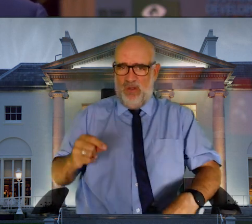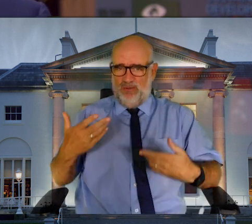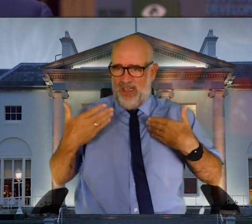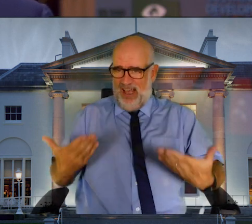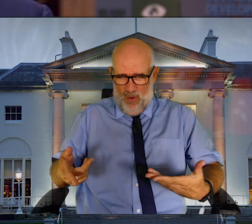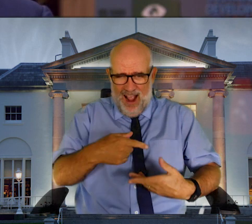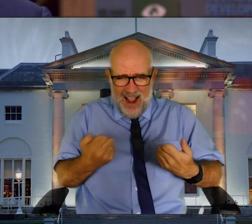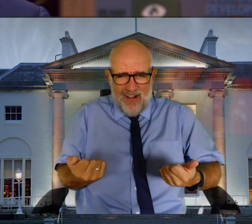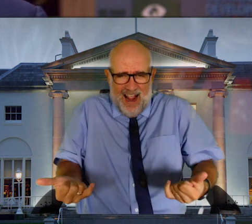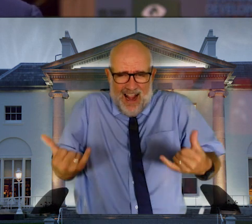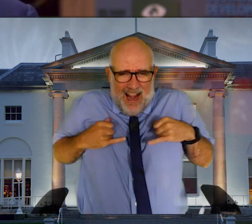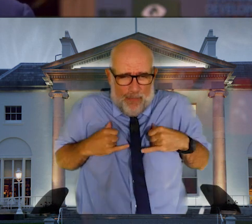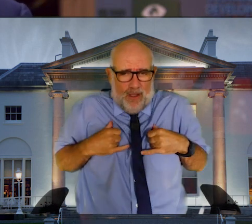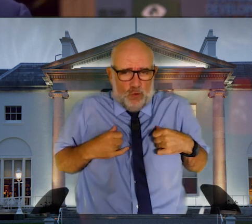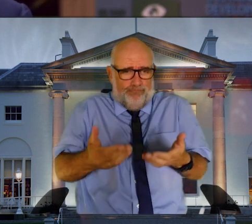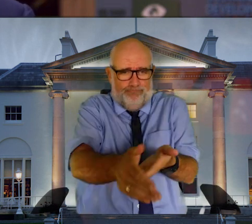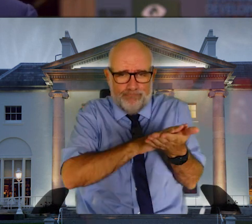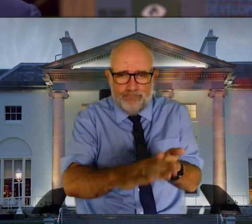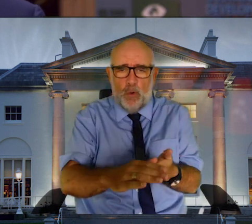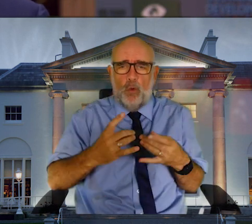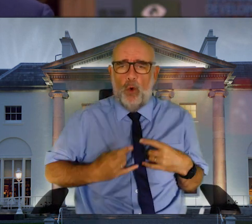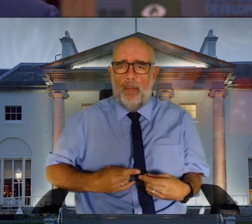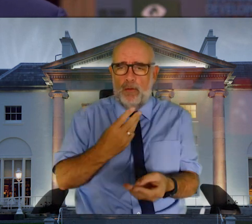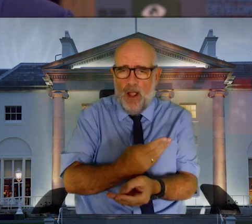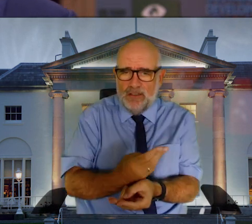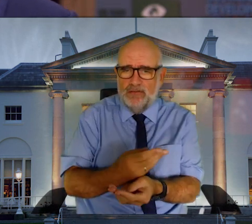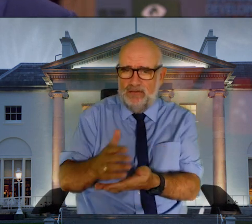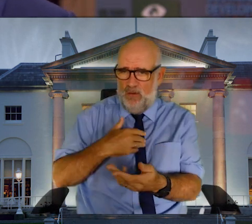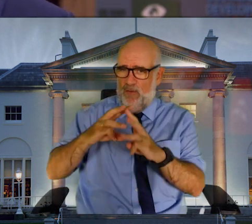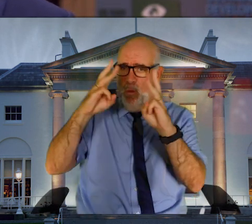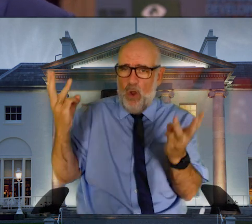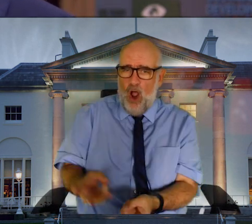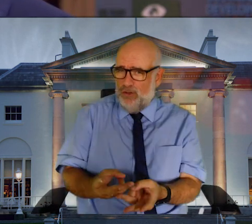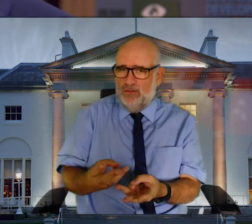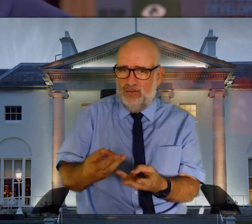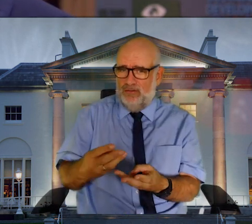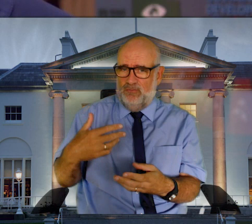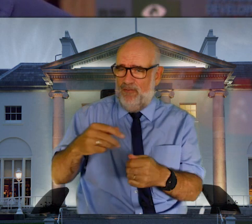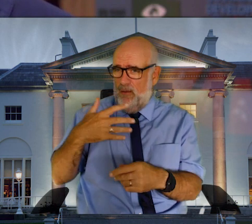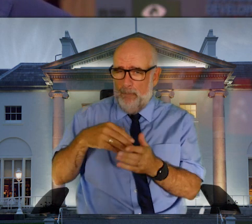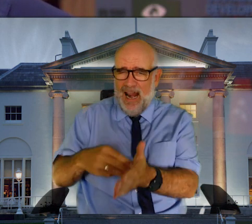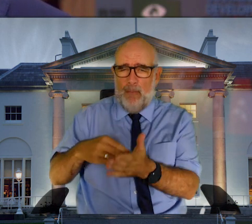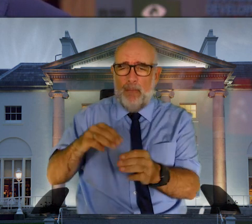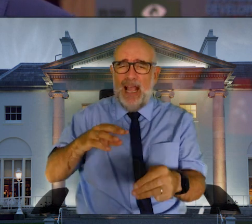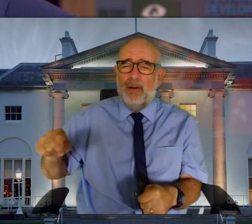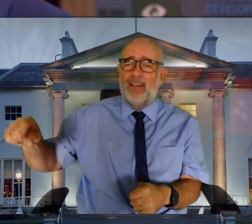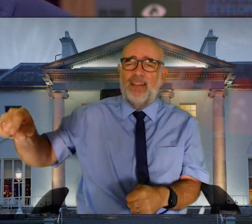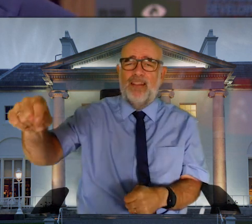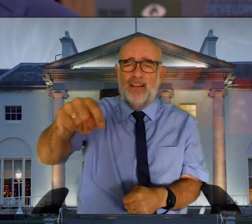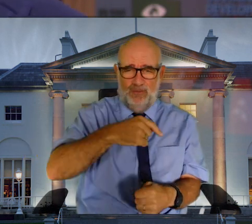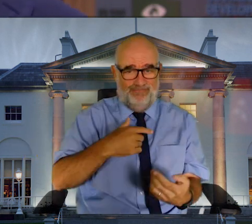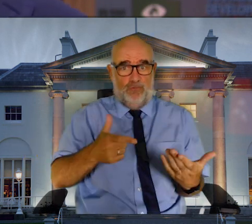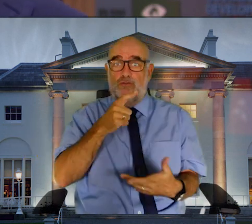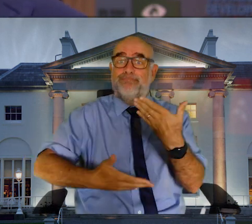diseases, deprived of their most fundamental rights, deprived of a dignified existence? In the